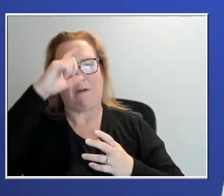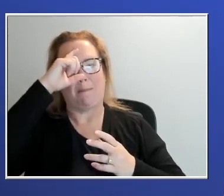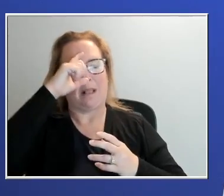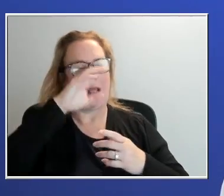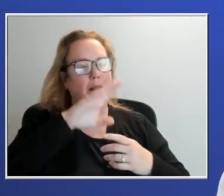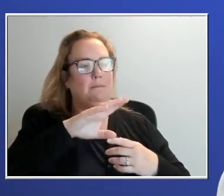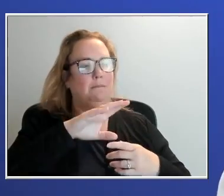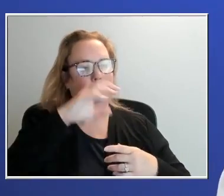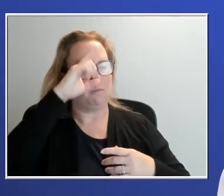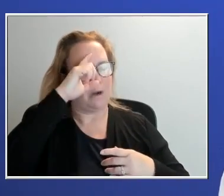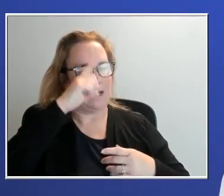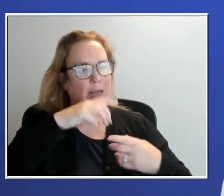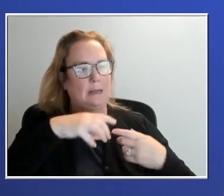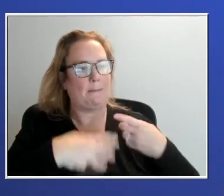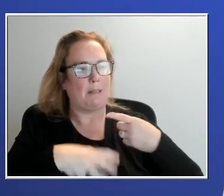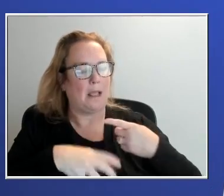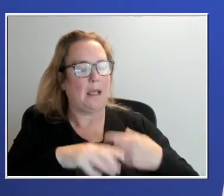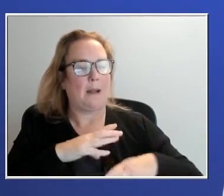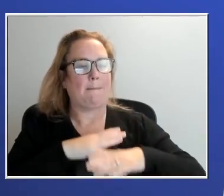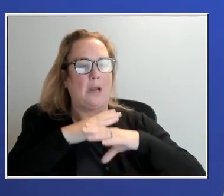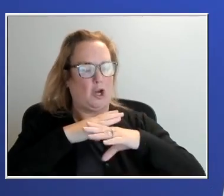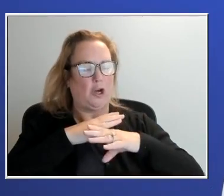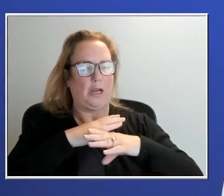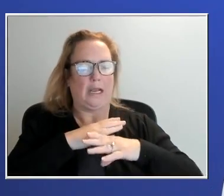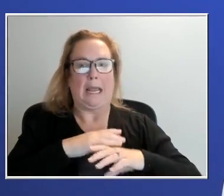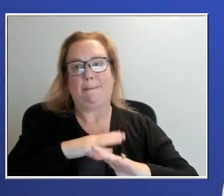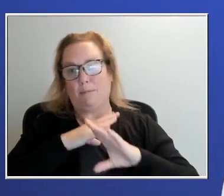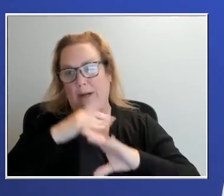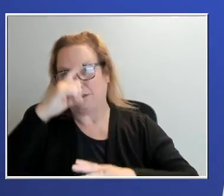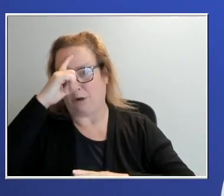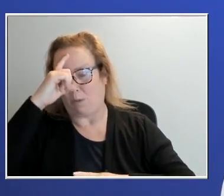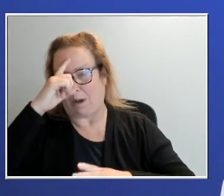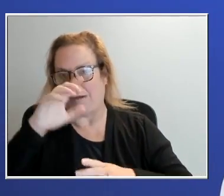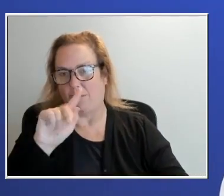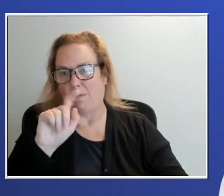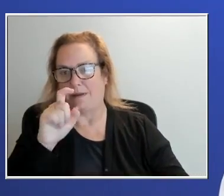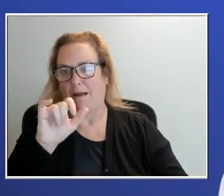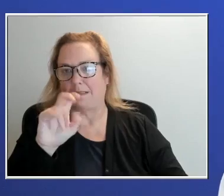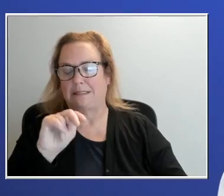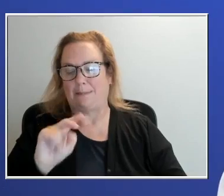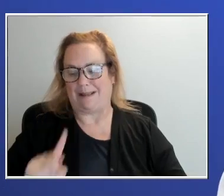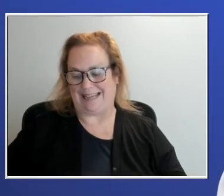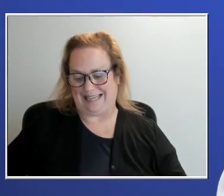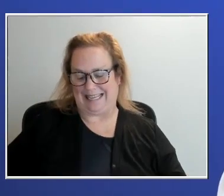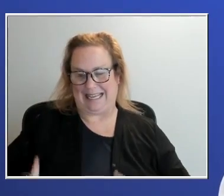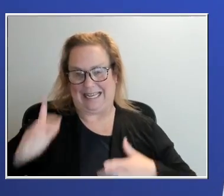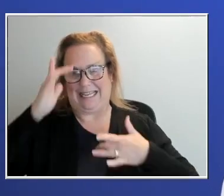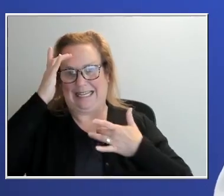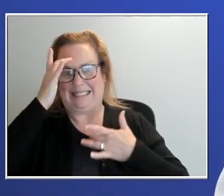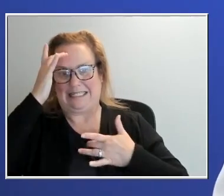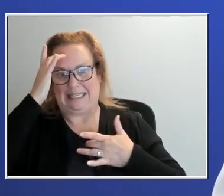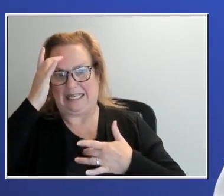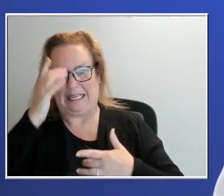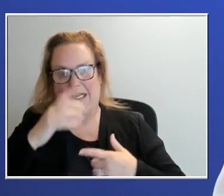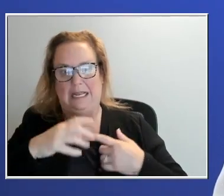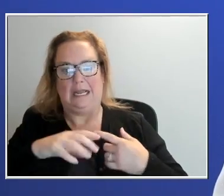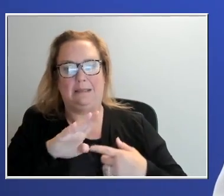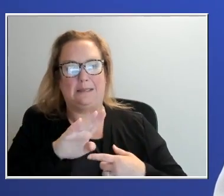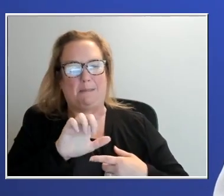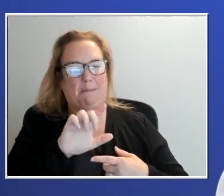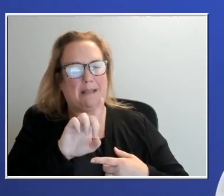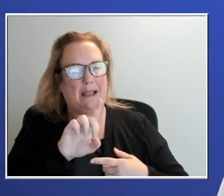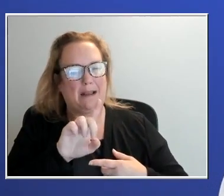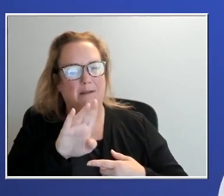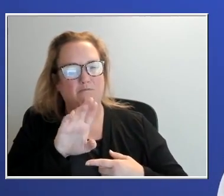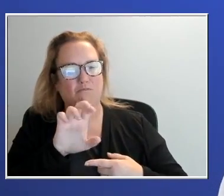cells and some channels, and it protects our brain from these toxins. But in kidney disease, this blood-brain barrier gets disrupted. So